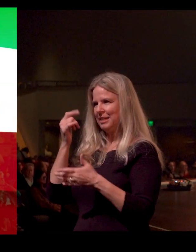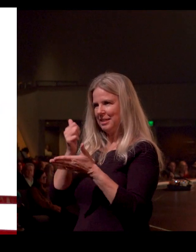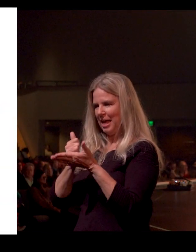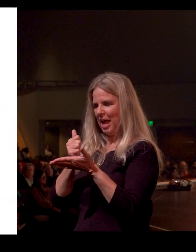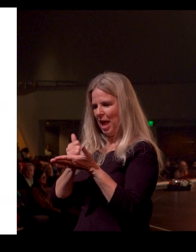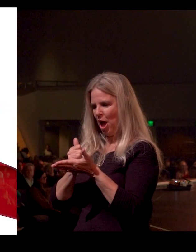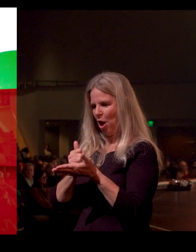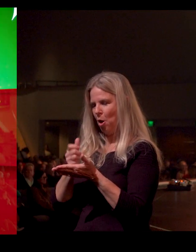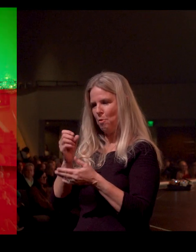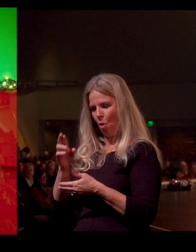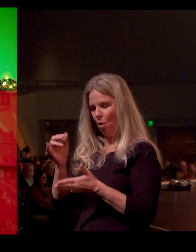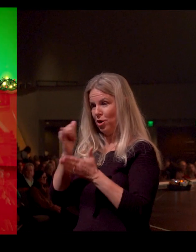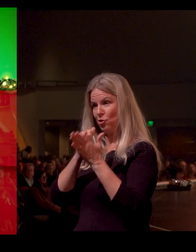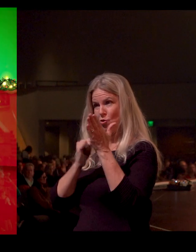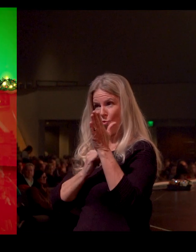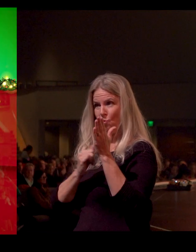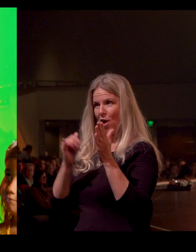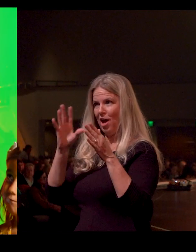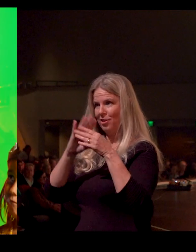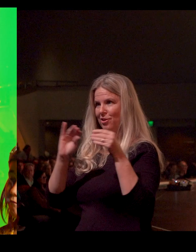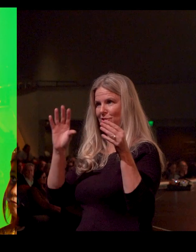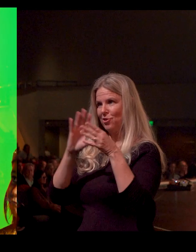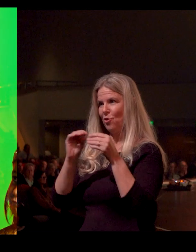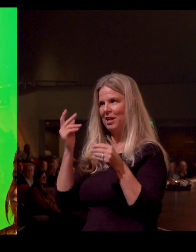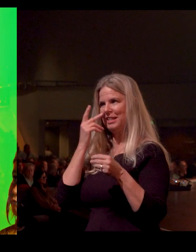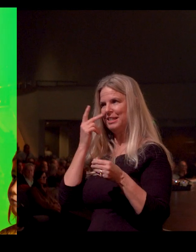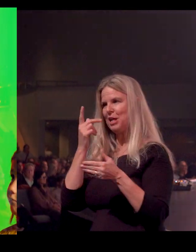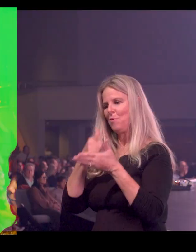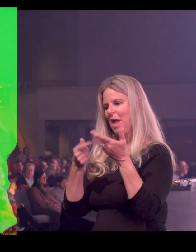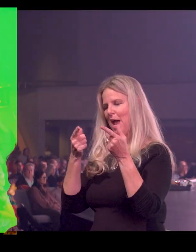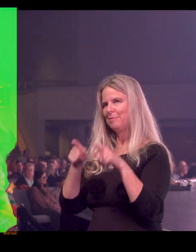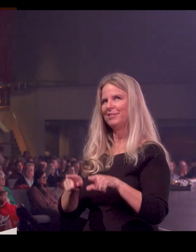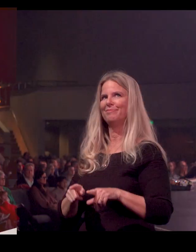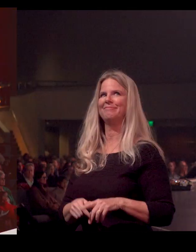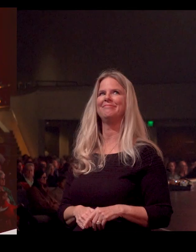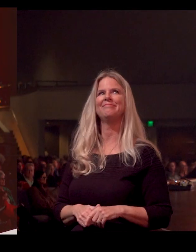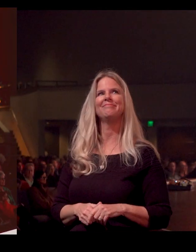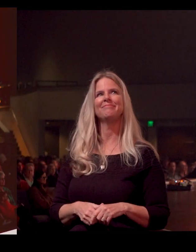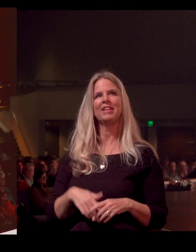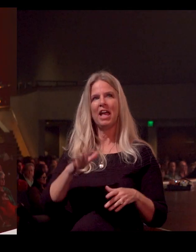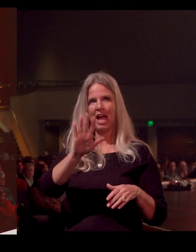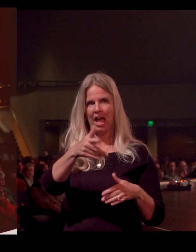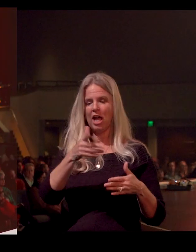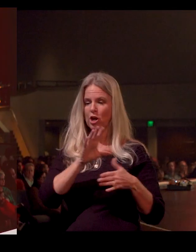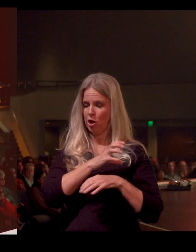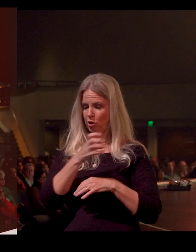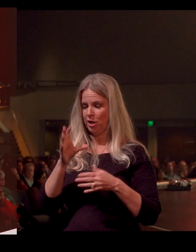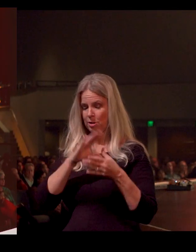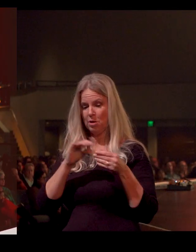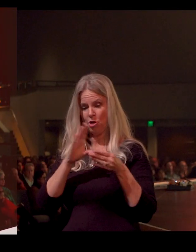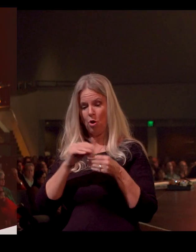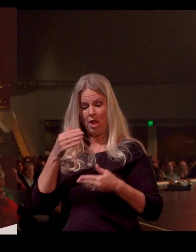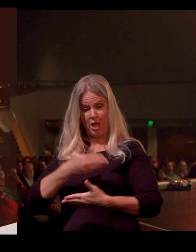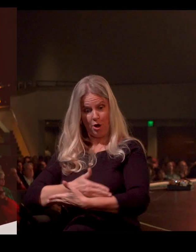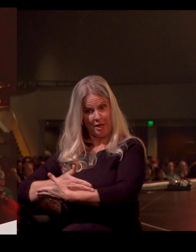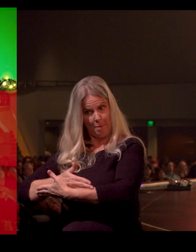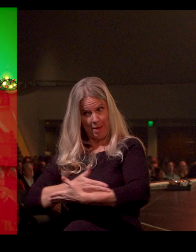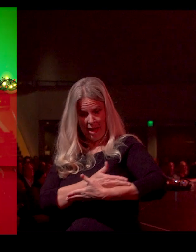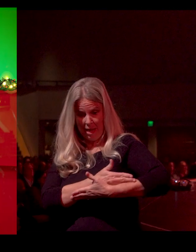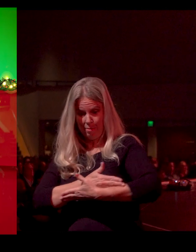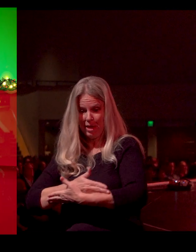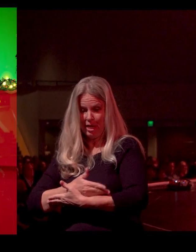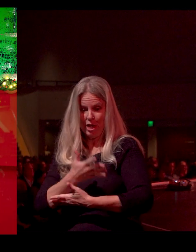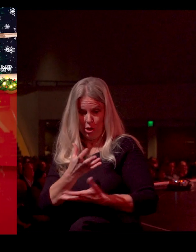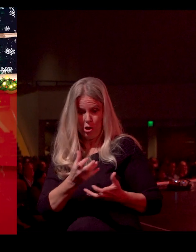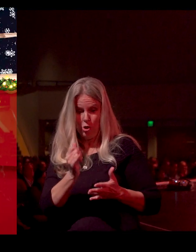with. Hey, in our Christmas story, there is a baby. Do you want to draw us a baby? Yeah. Okay, I believe in you. Would